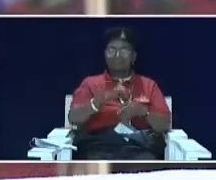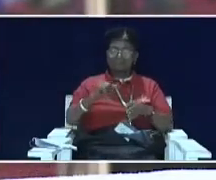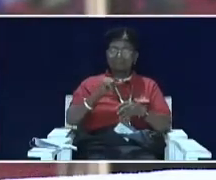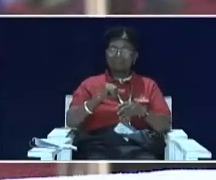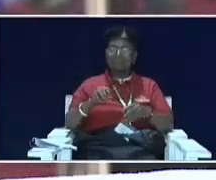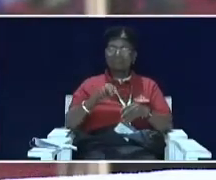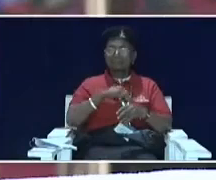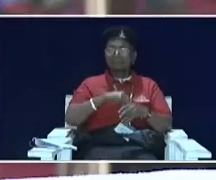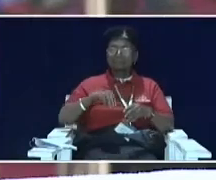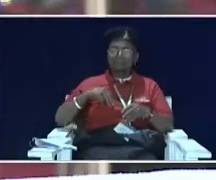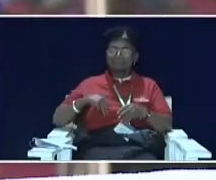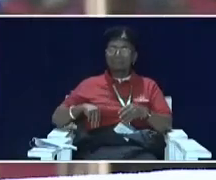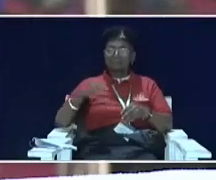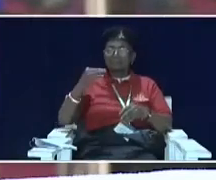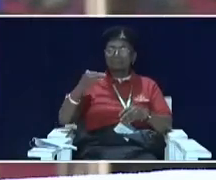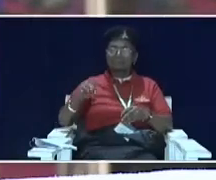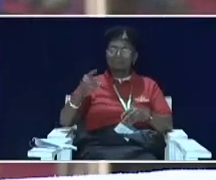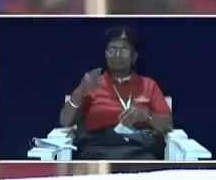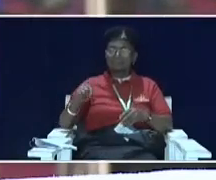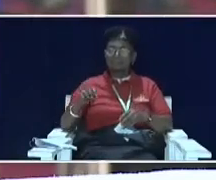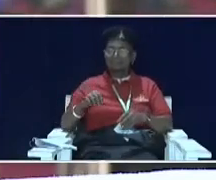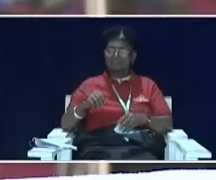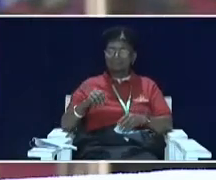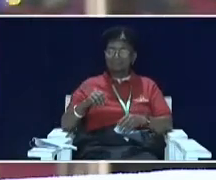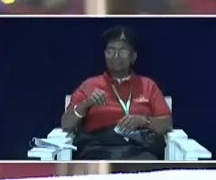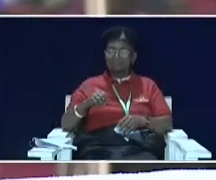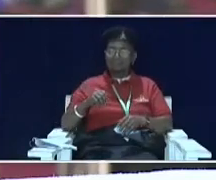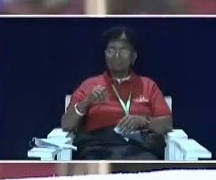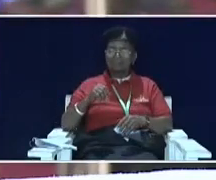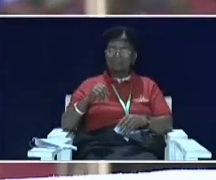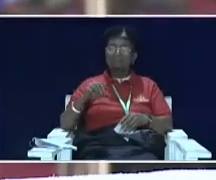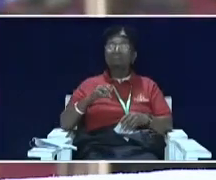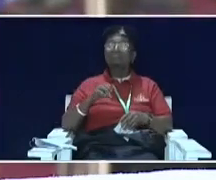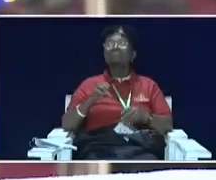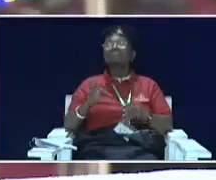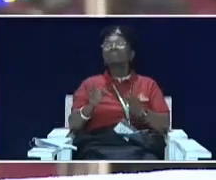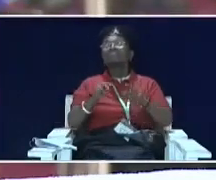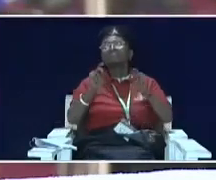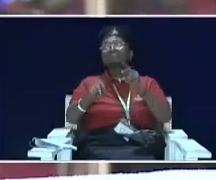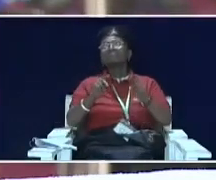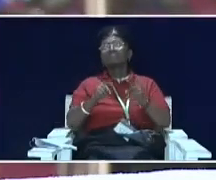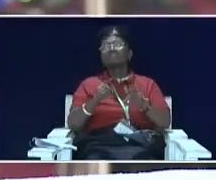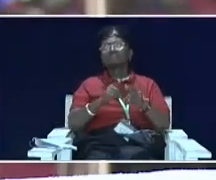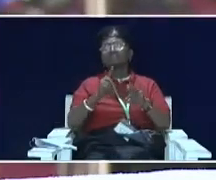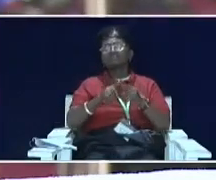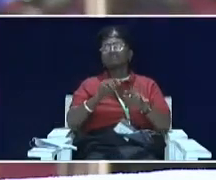And then a day came